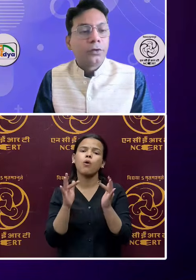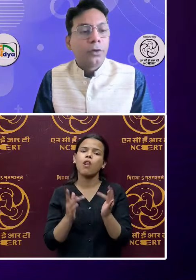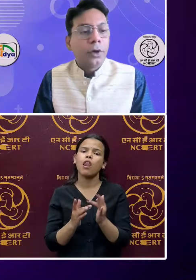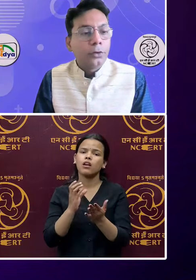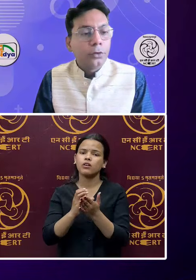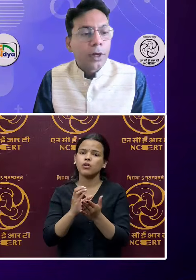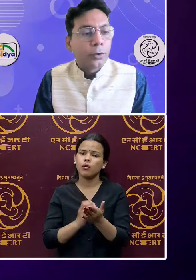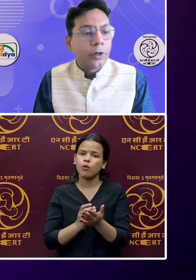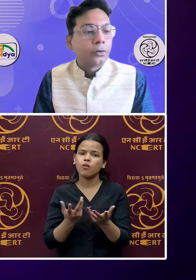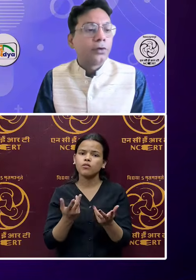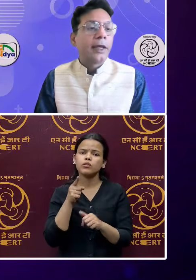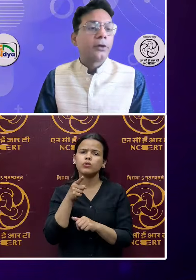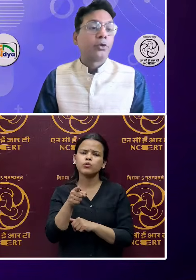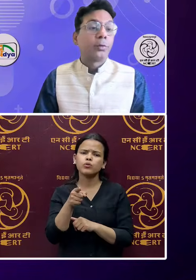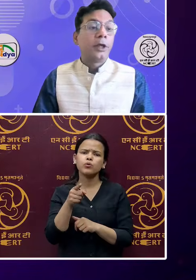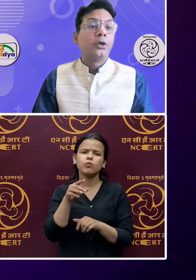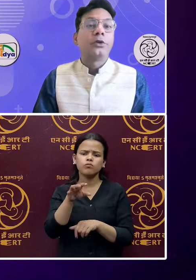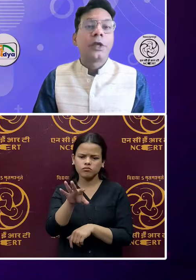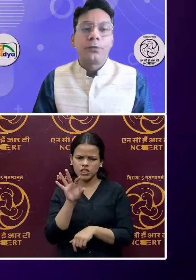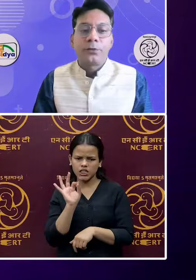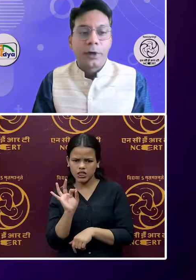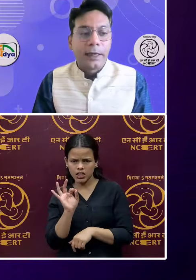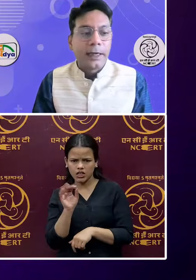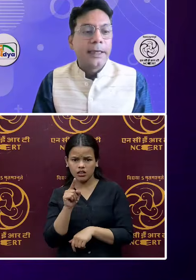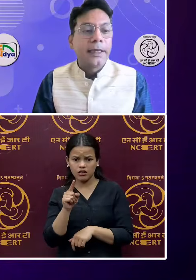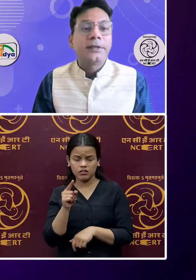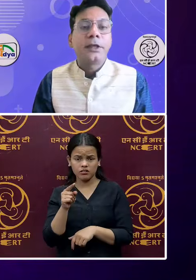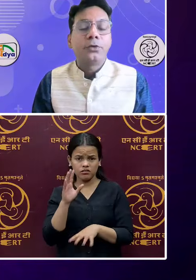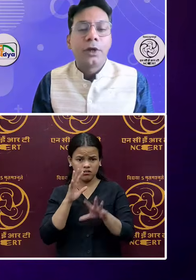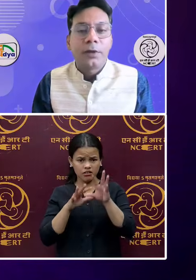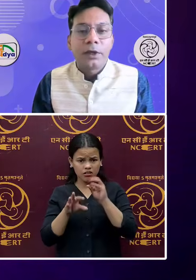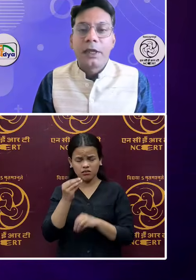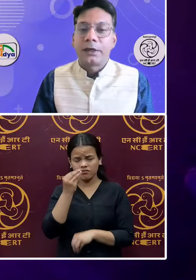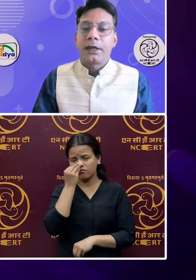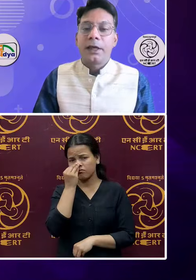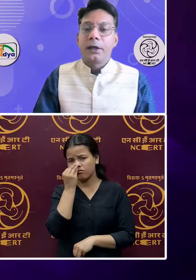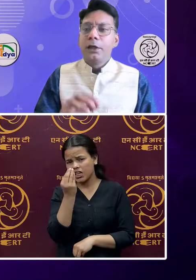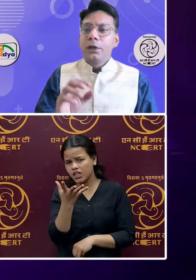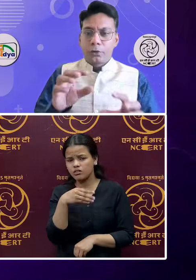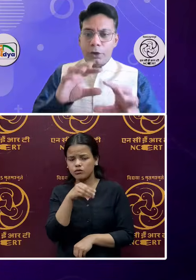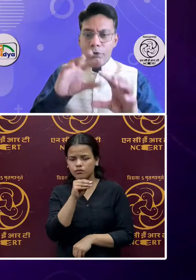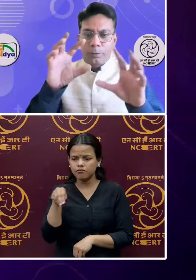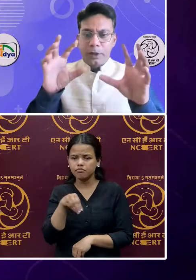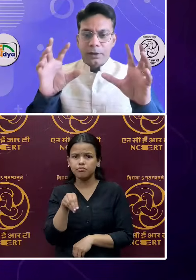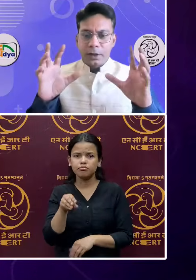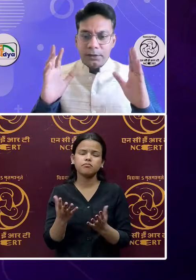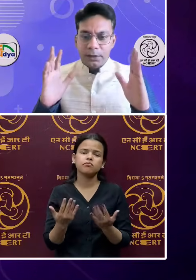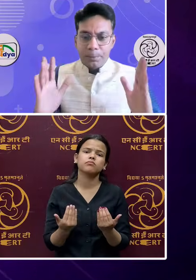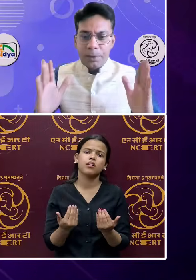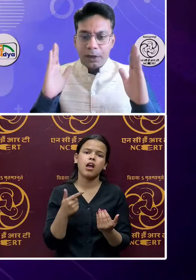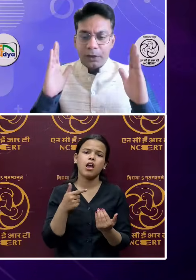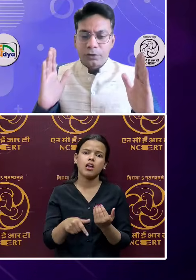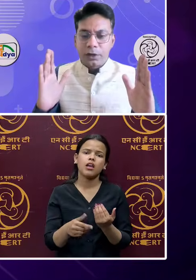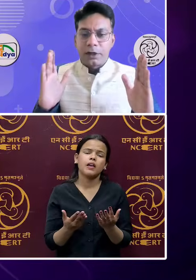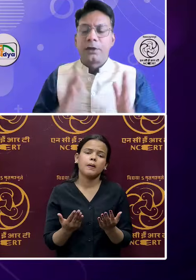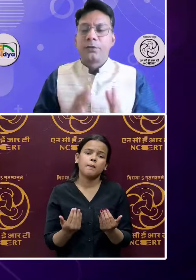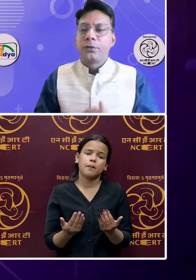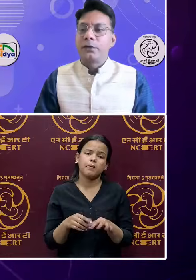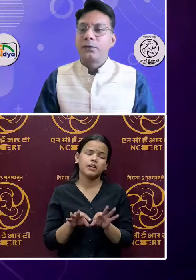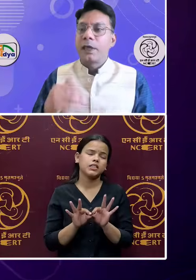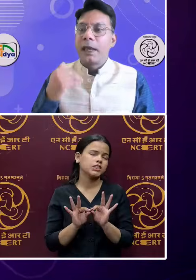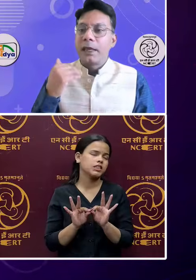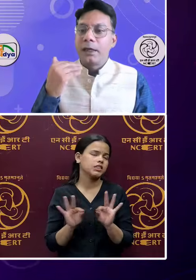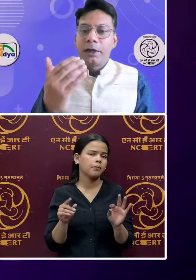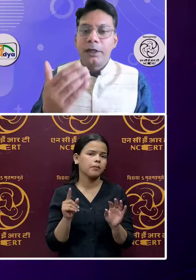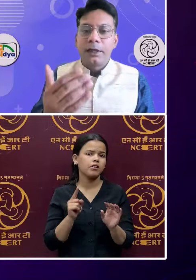platform which you are going to select should be user-friendly, easy to navigate, correct? So it should be a simple user